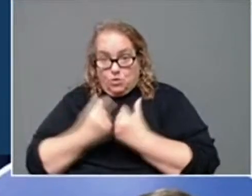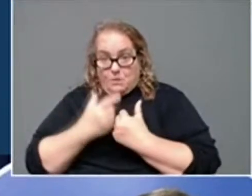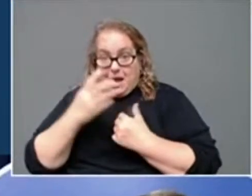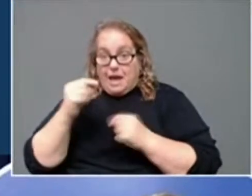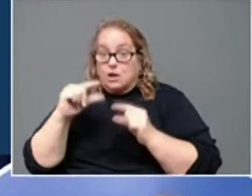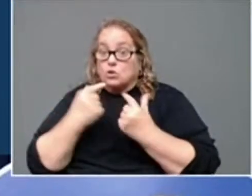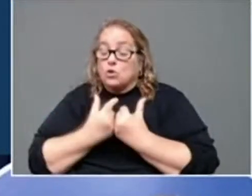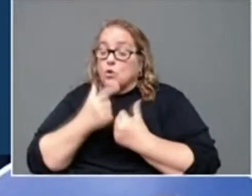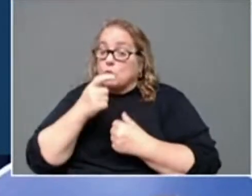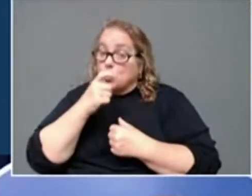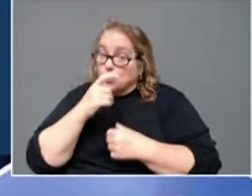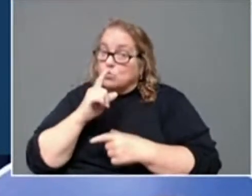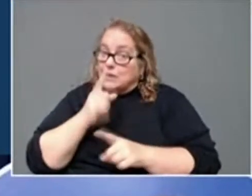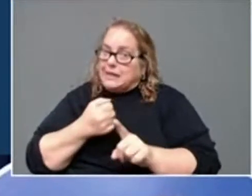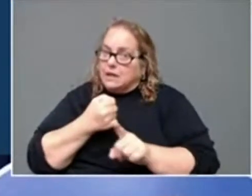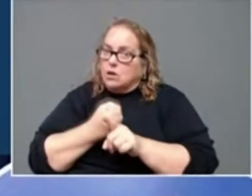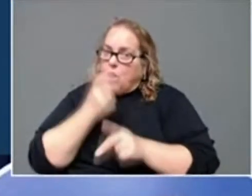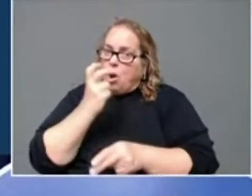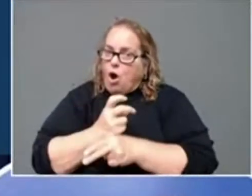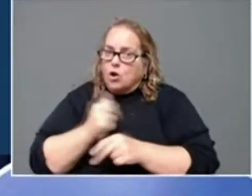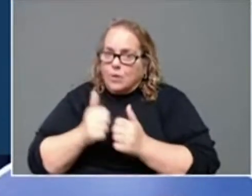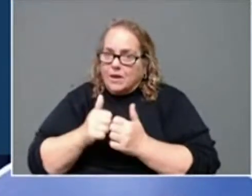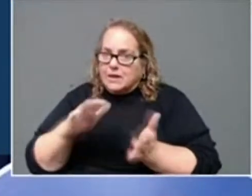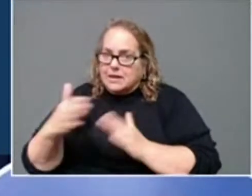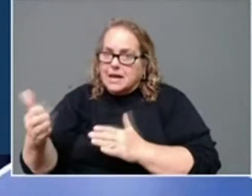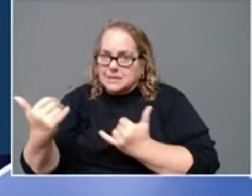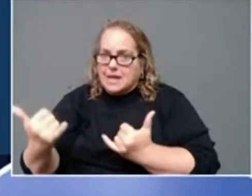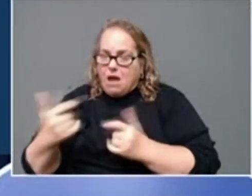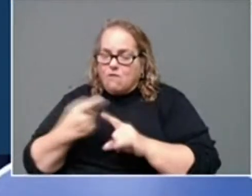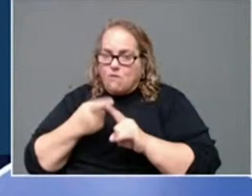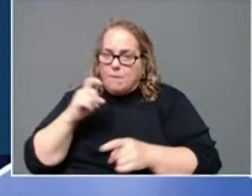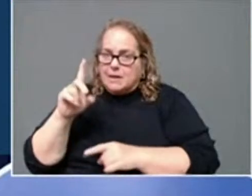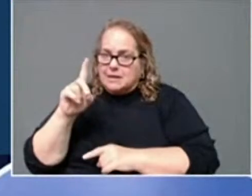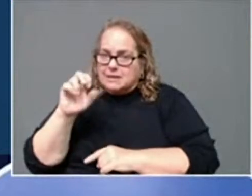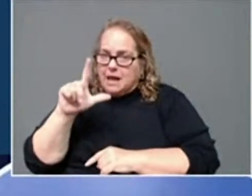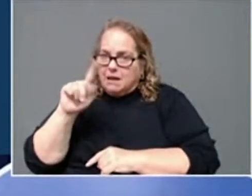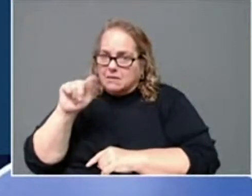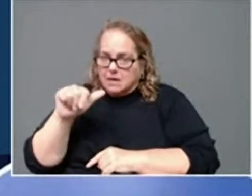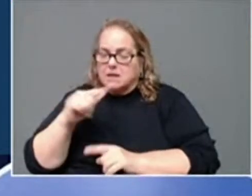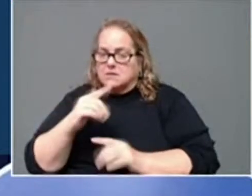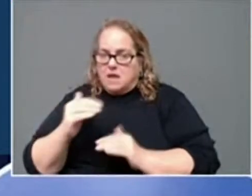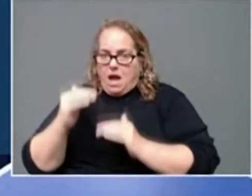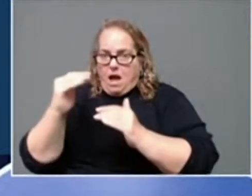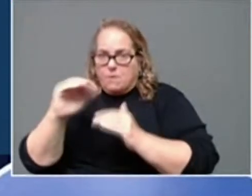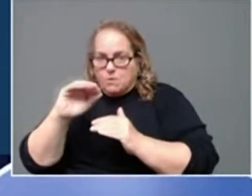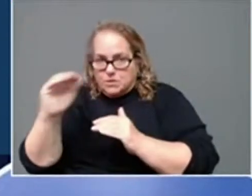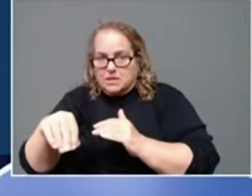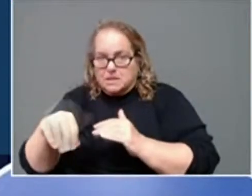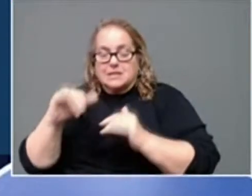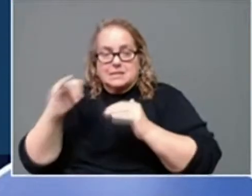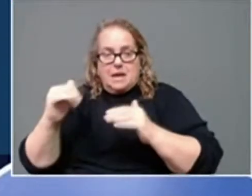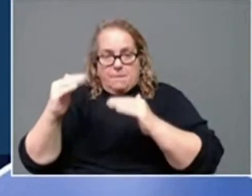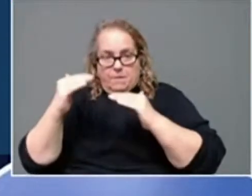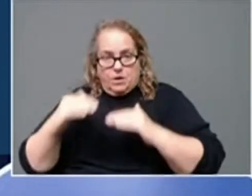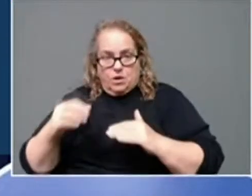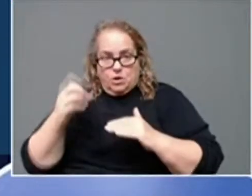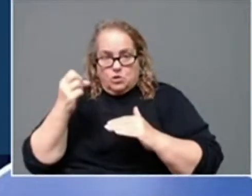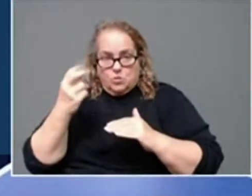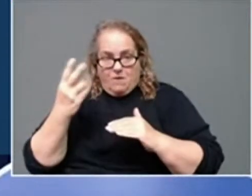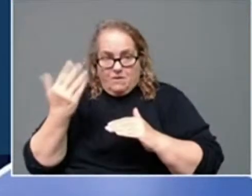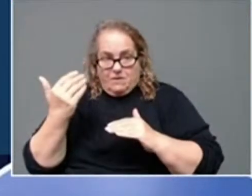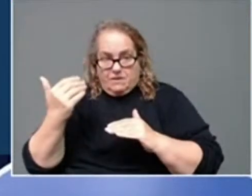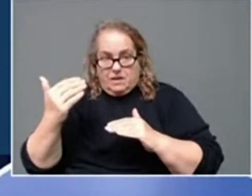hard in deaths right now from Delta, up a percent. Then we're the same all the way down to 12 to 15, up a